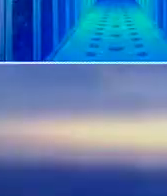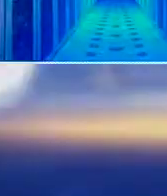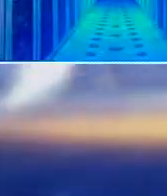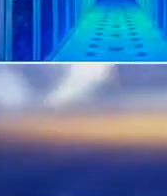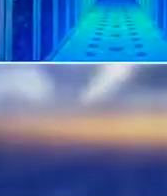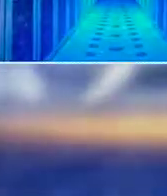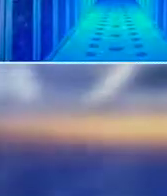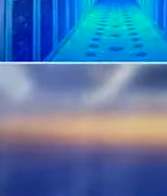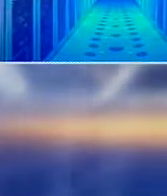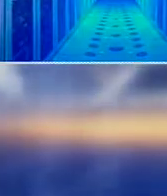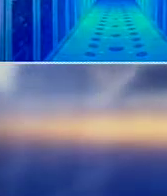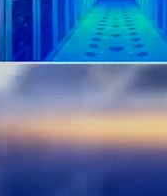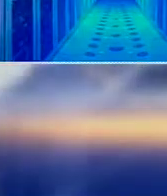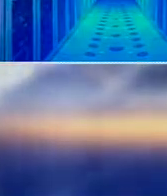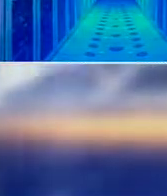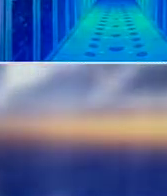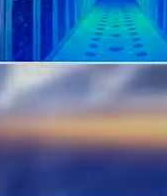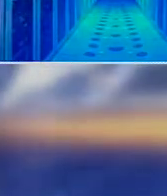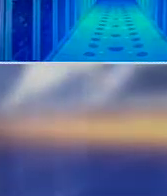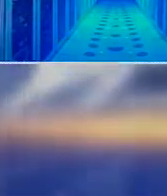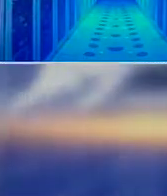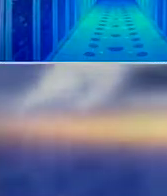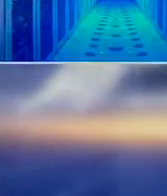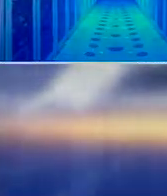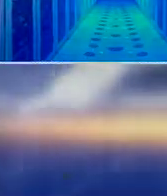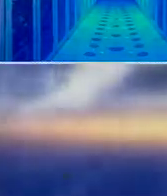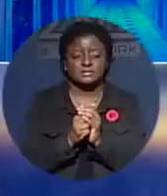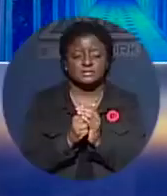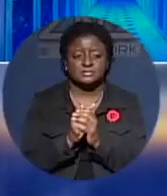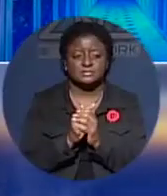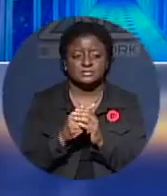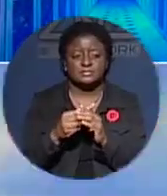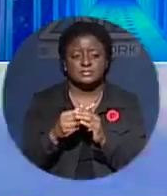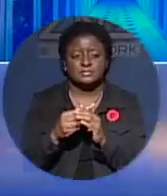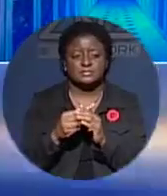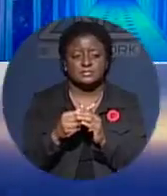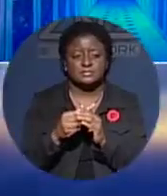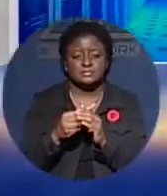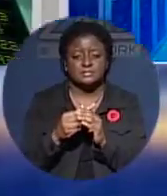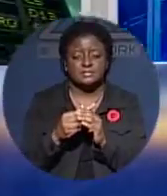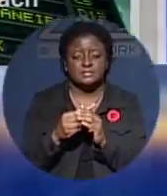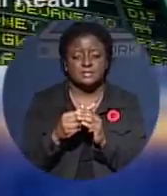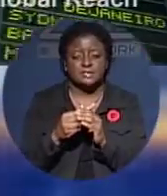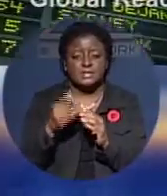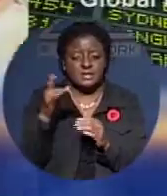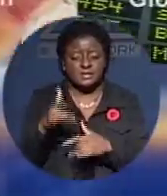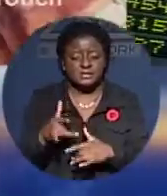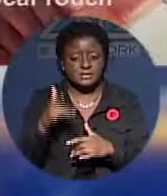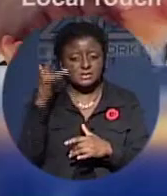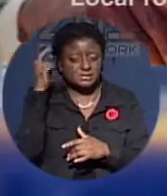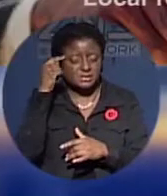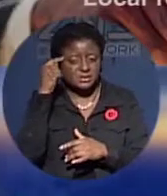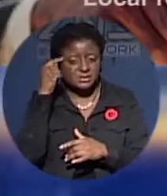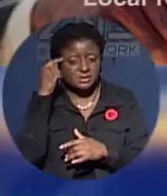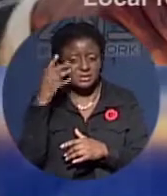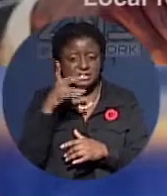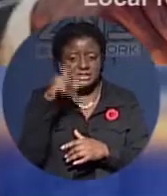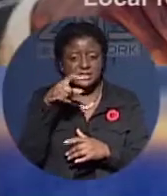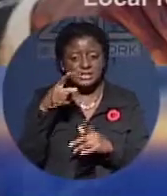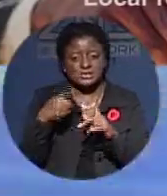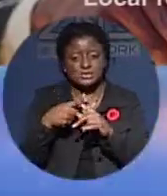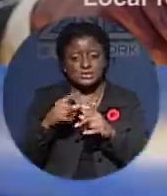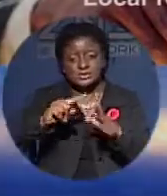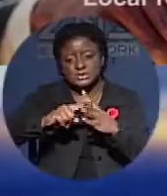Royal Fidelity Capital Markets testing the capital market waters in the Bahamas to consider if there is a need to launch its 6th international investment